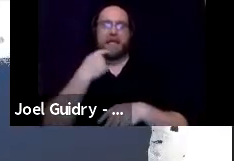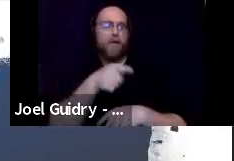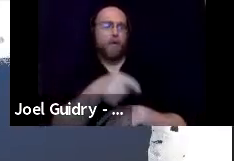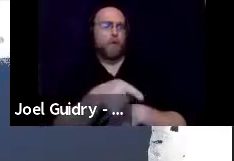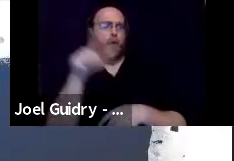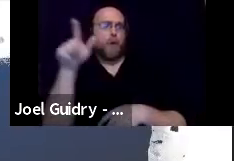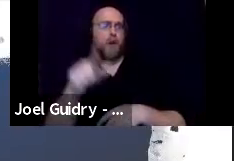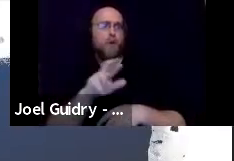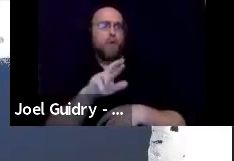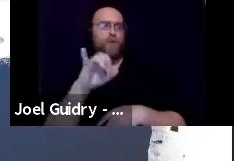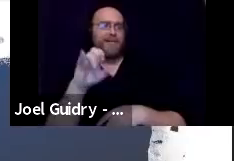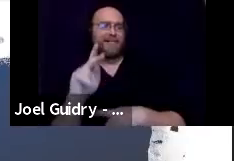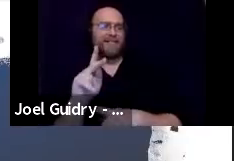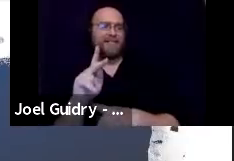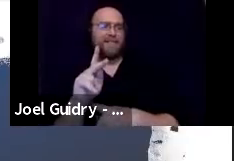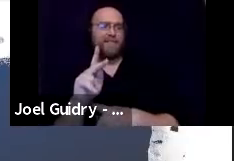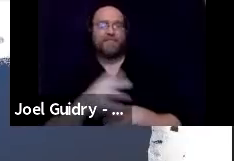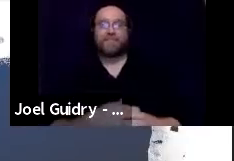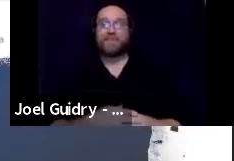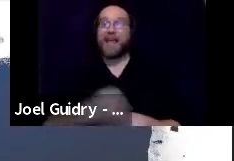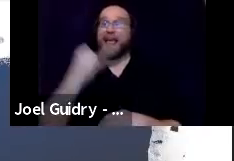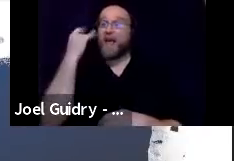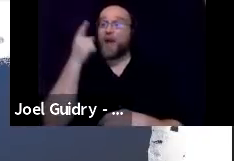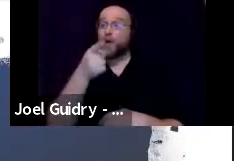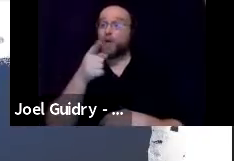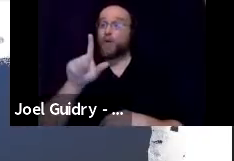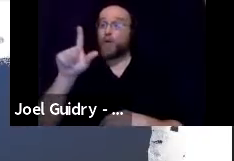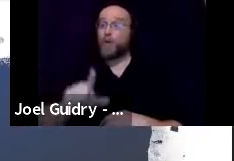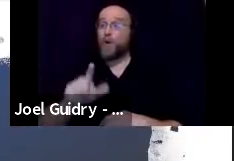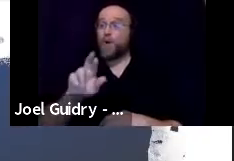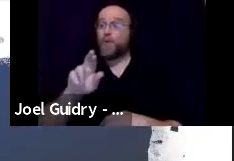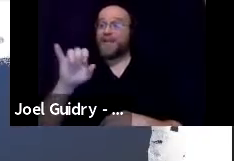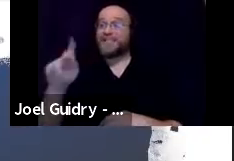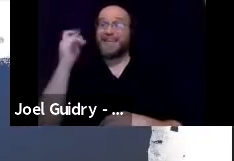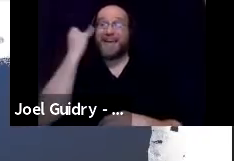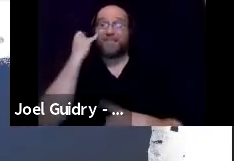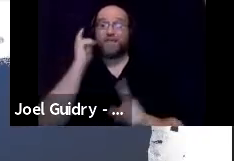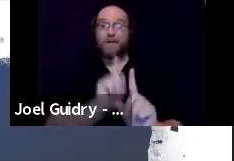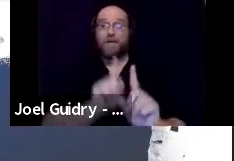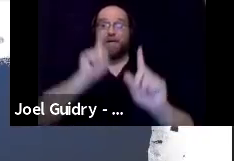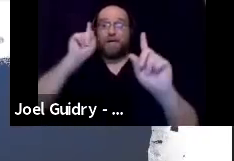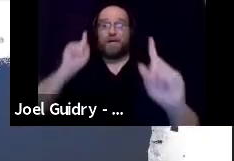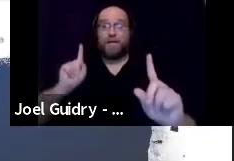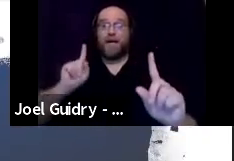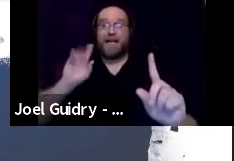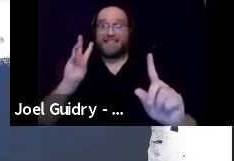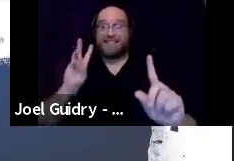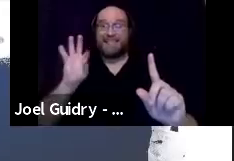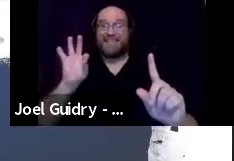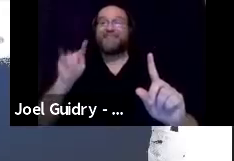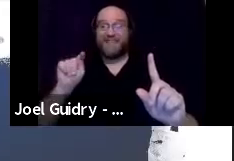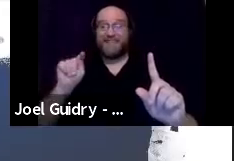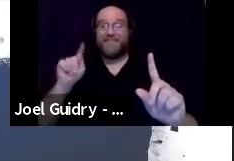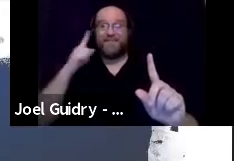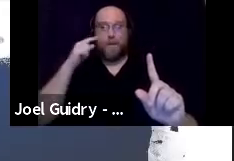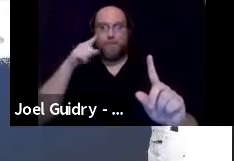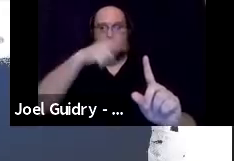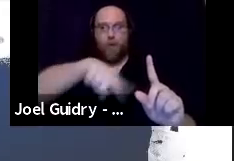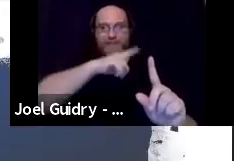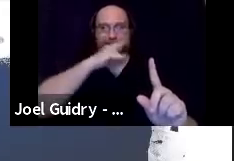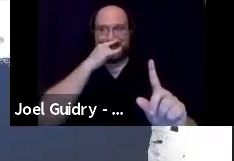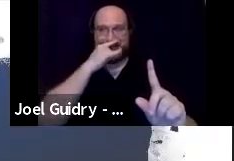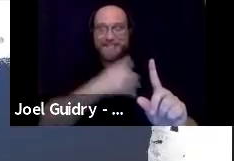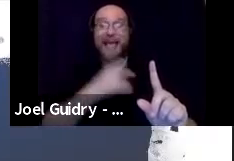low risk if you're staying 6 feet away from those kids. If you are not staying 6 feet away from